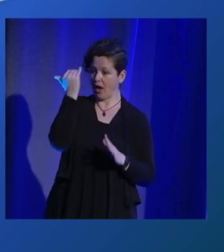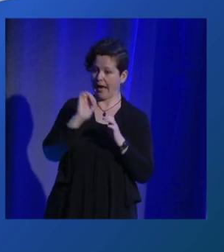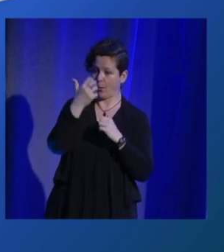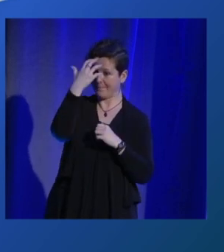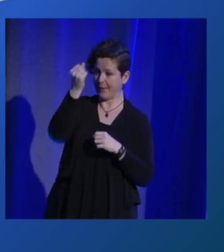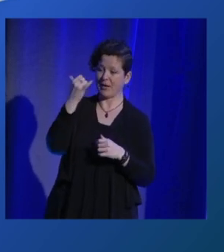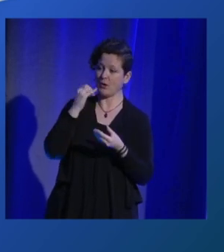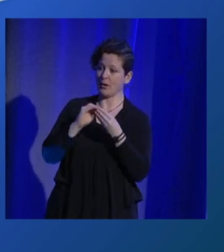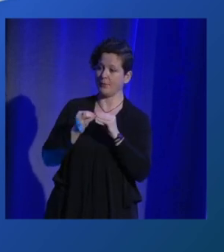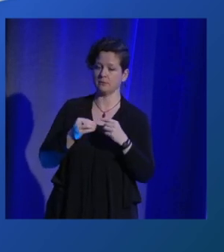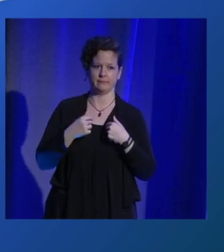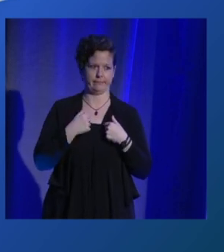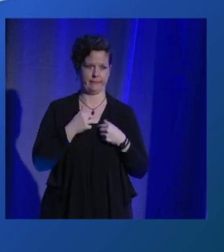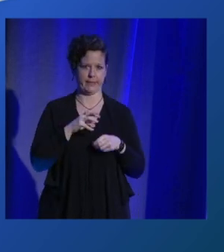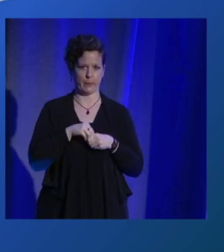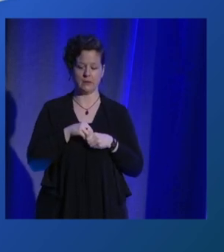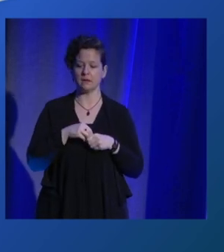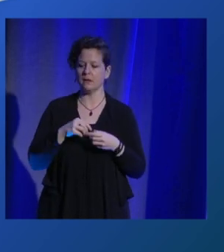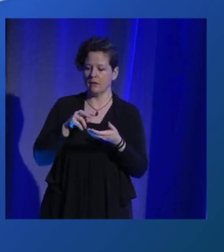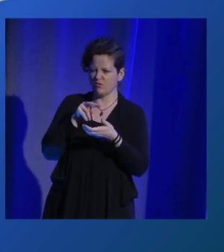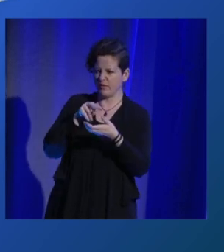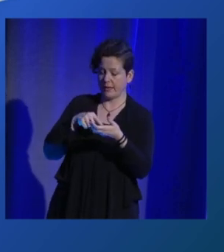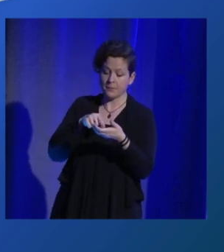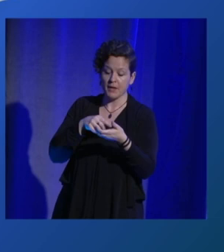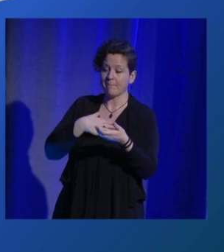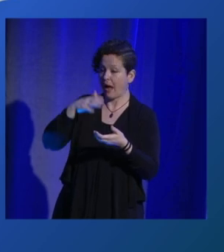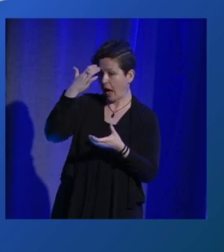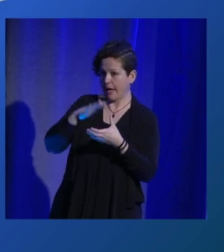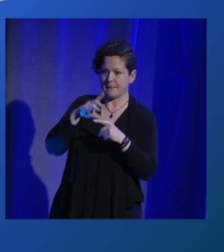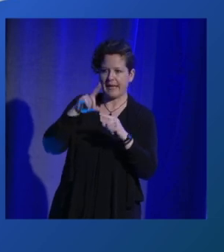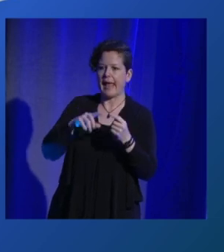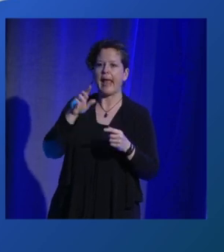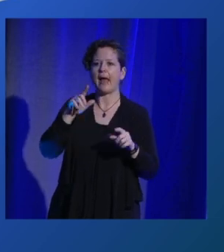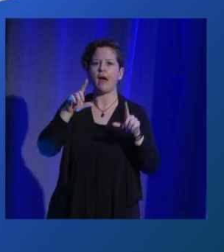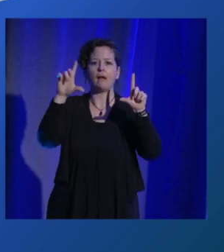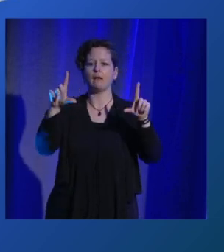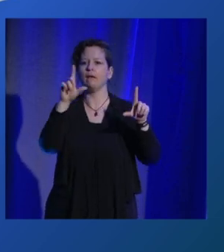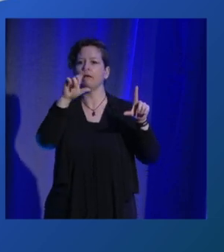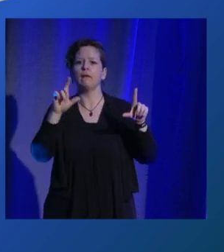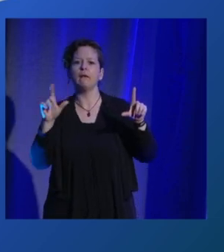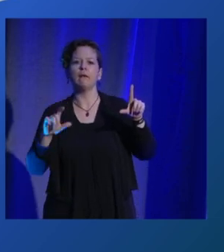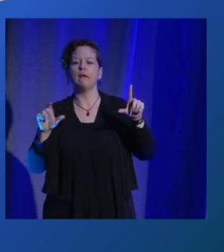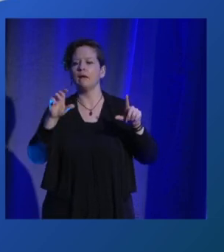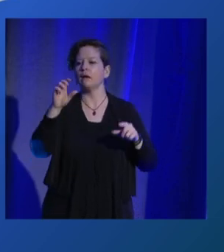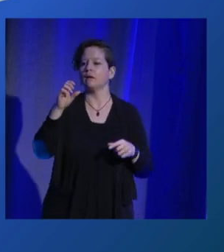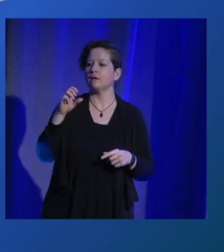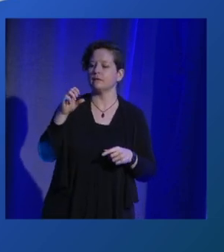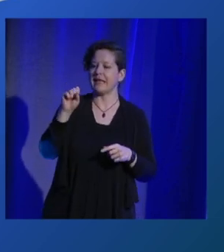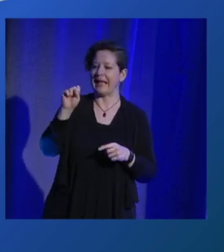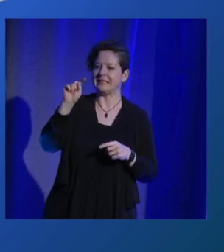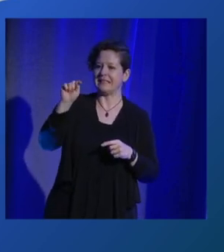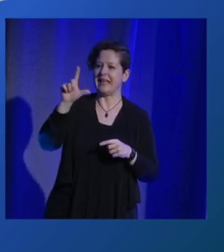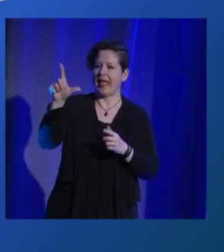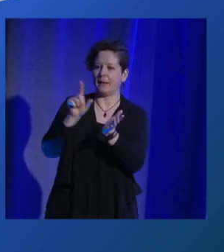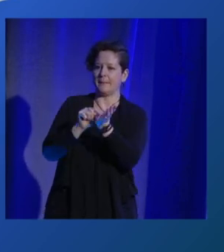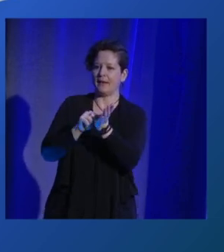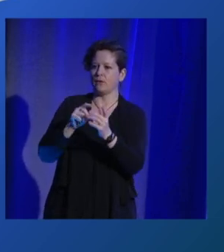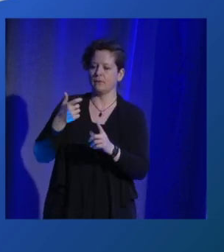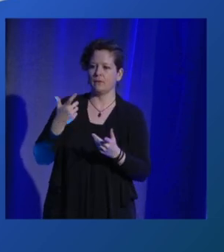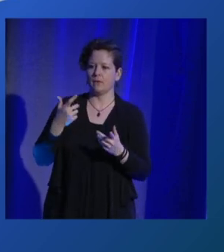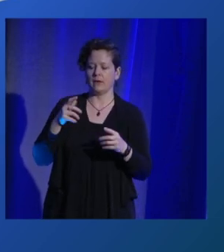of those my husband can't navigate STL St Louis without navigation anymore where is the